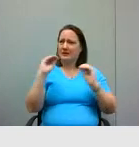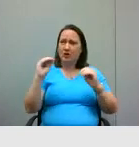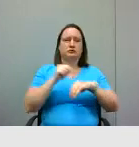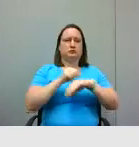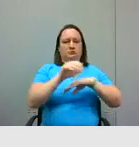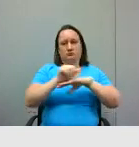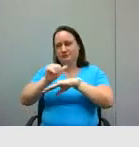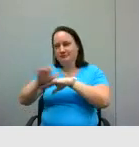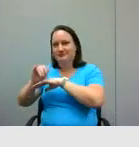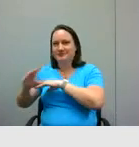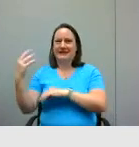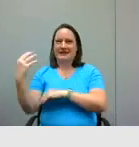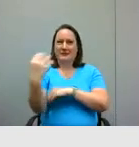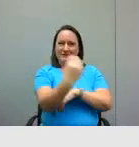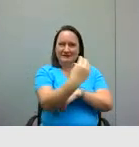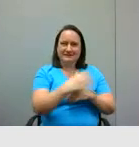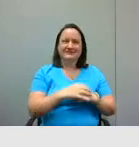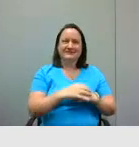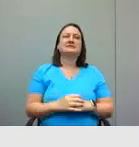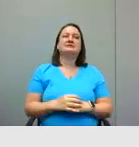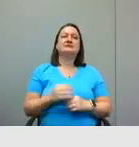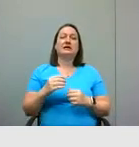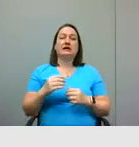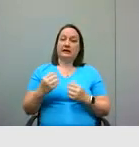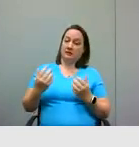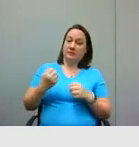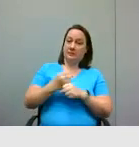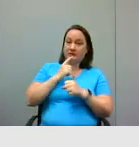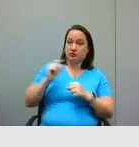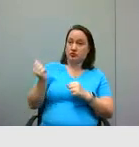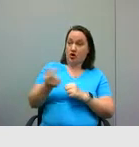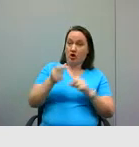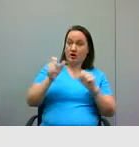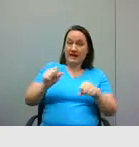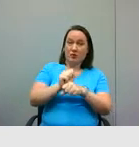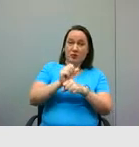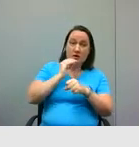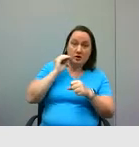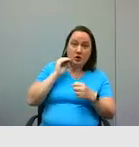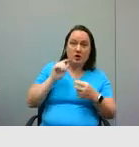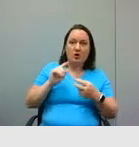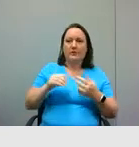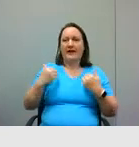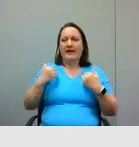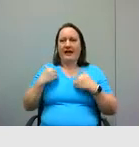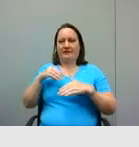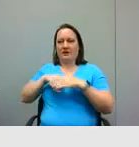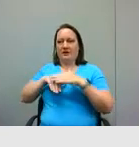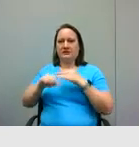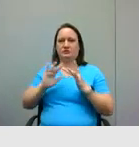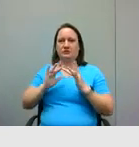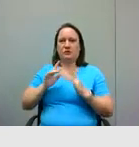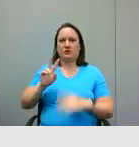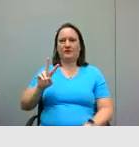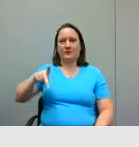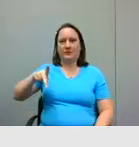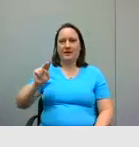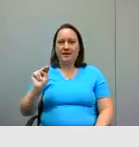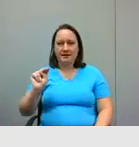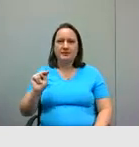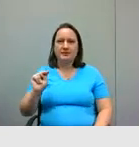sure everyone had the ability to work at home and have VPN and to work within the rigid rules.